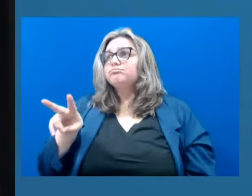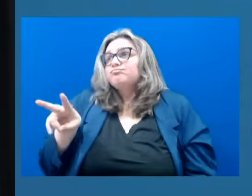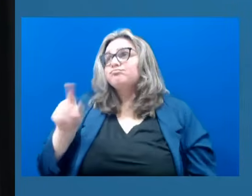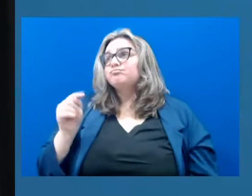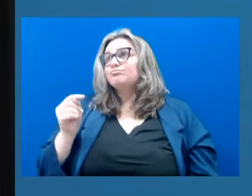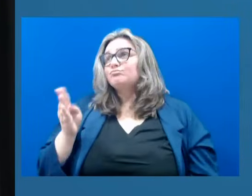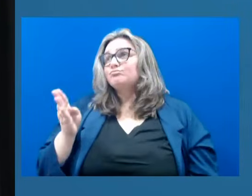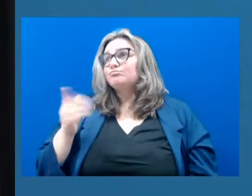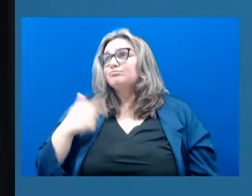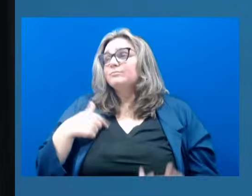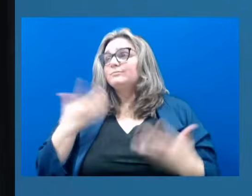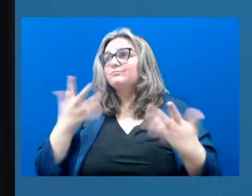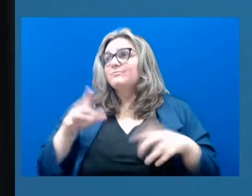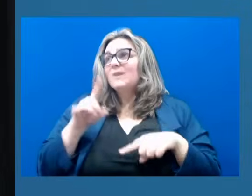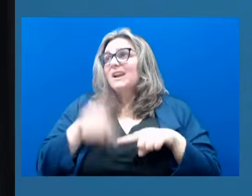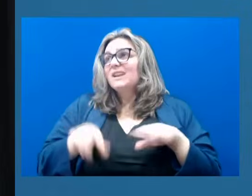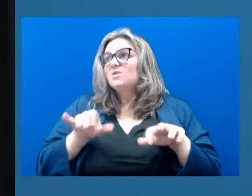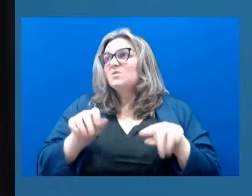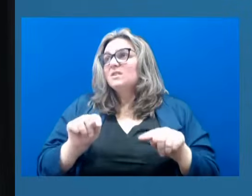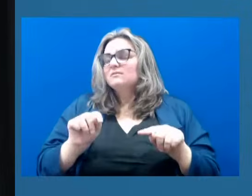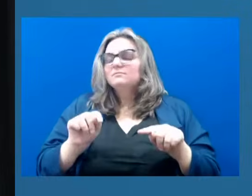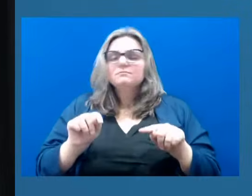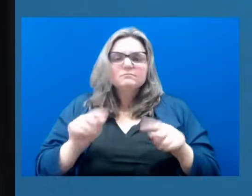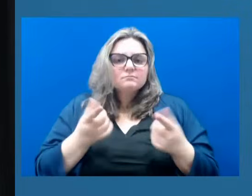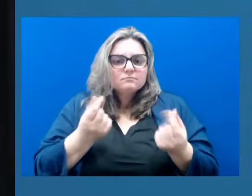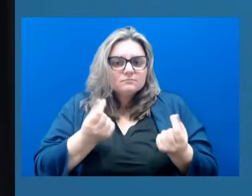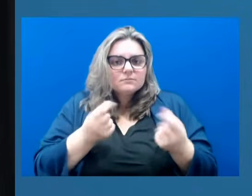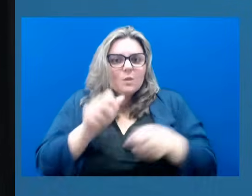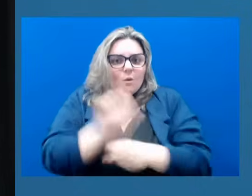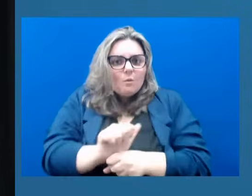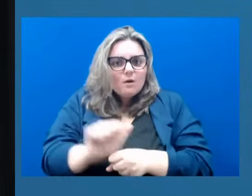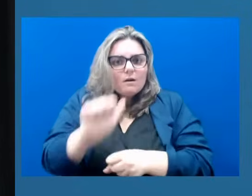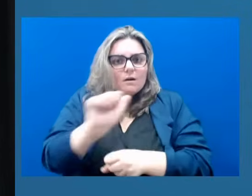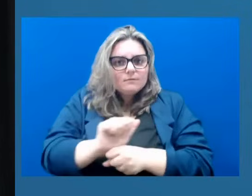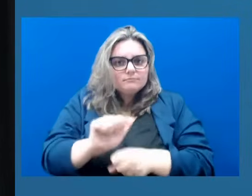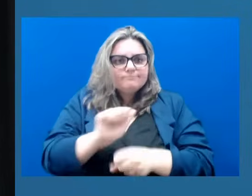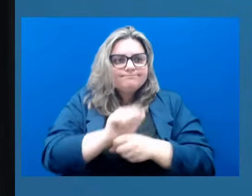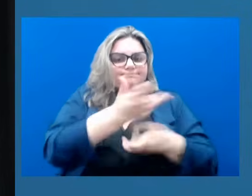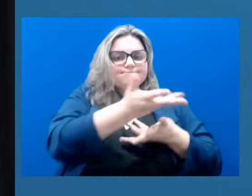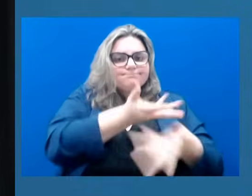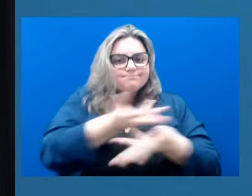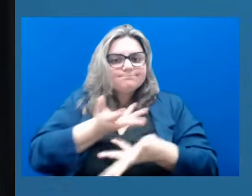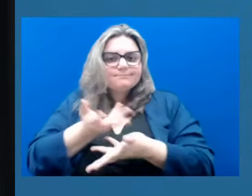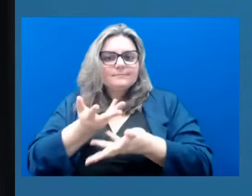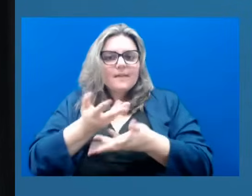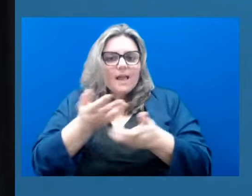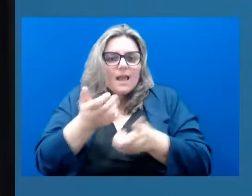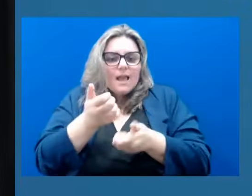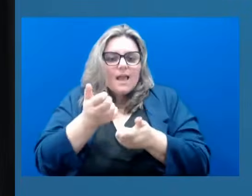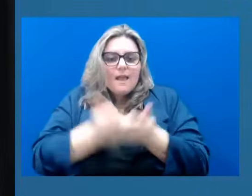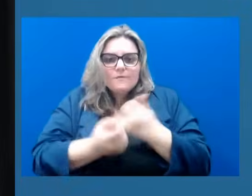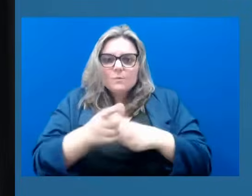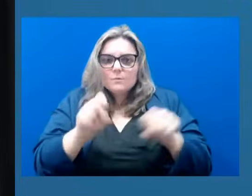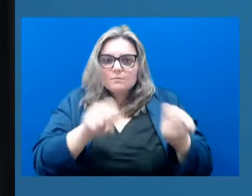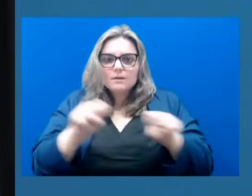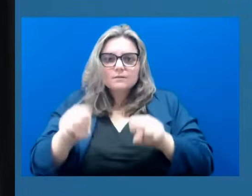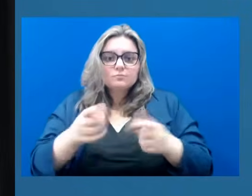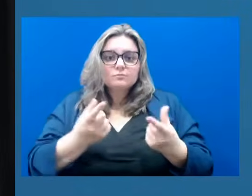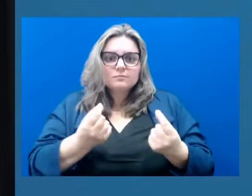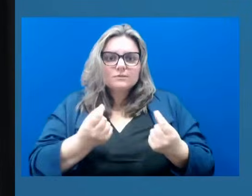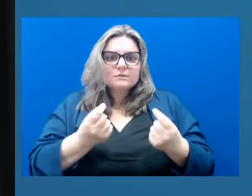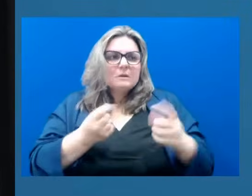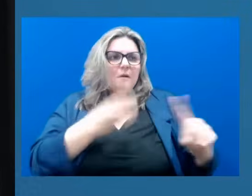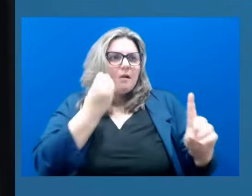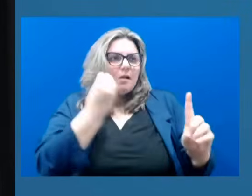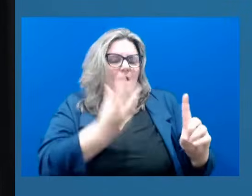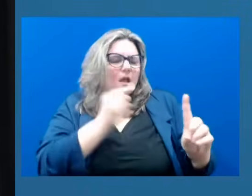this. Got to work, making sure to talk to everyone possible to let them know how horrific that